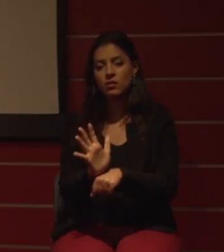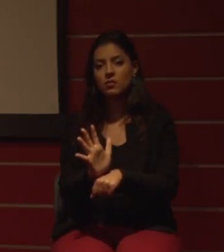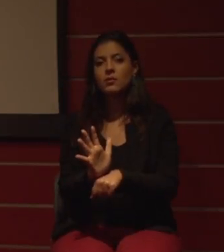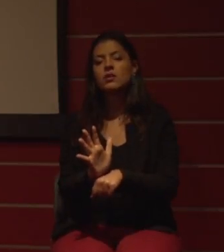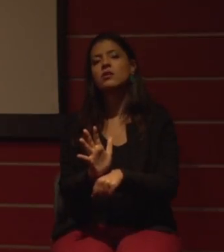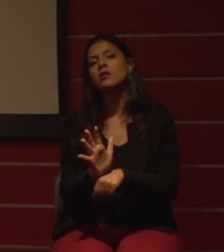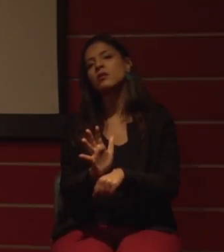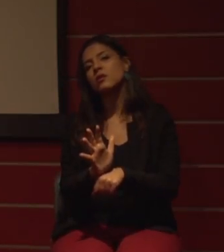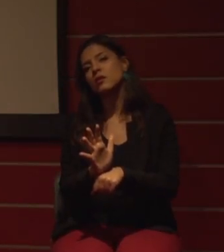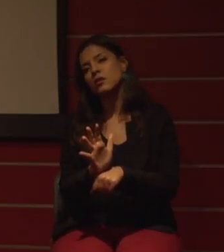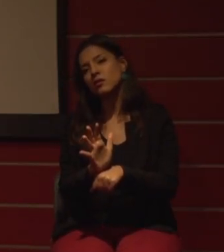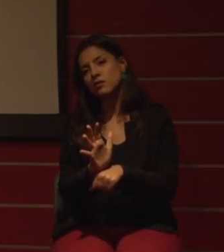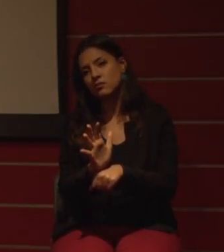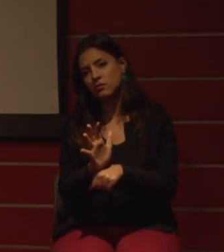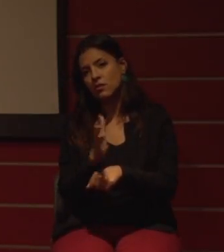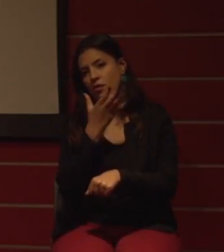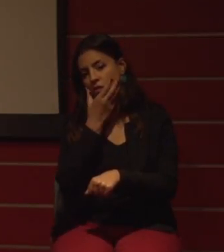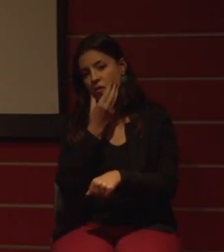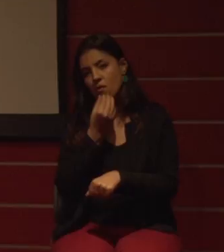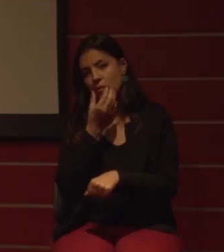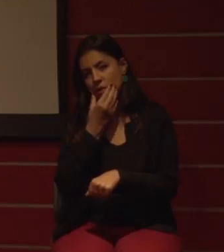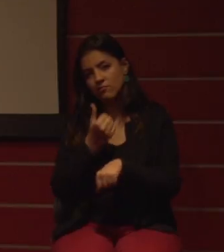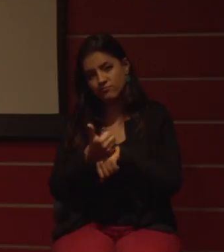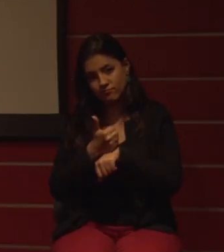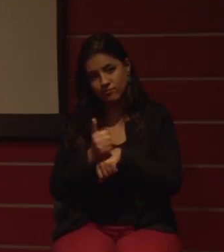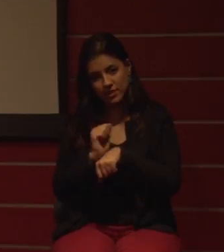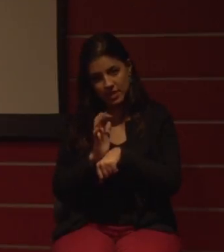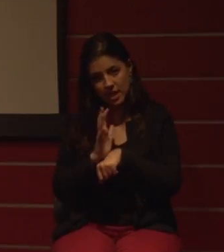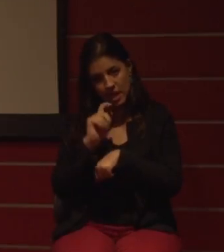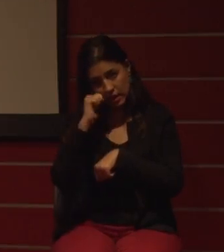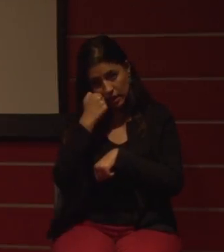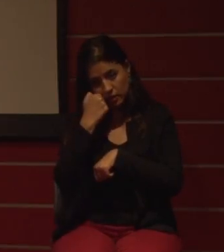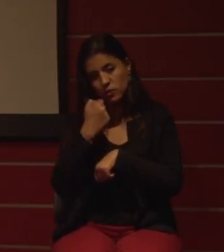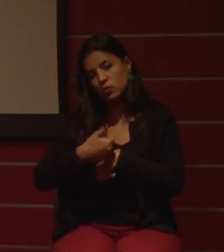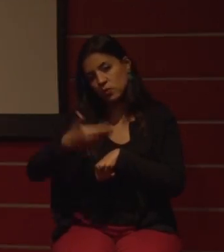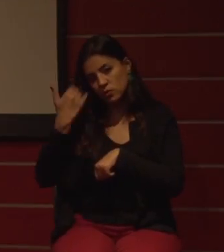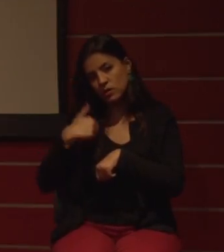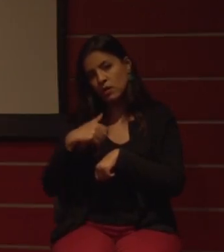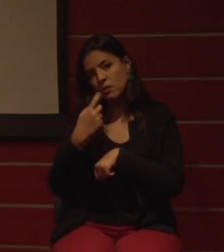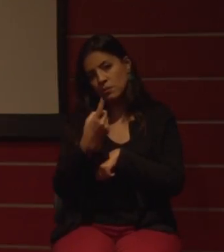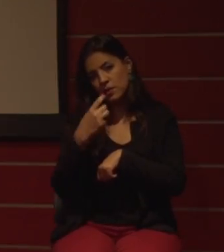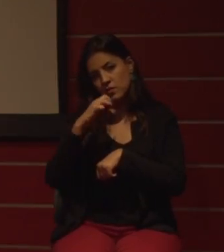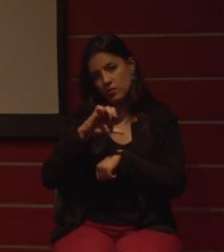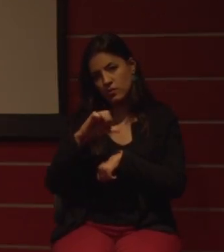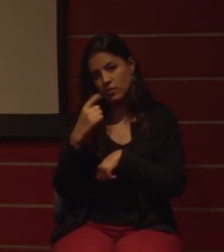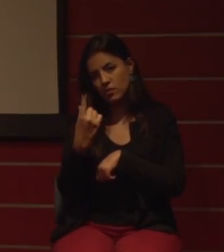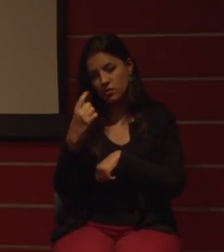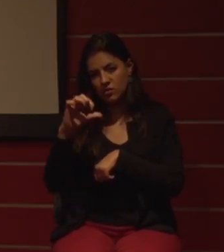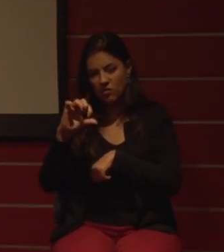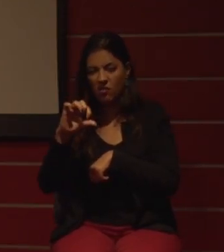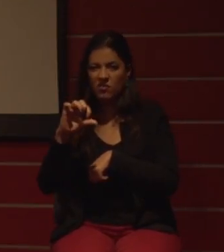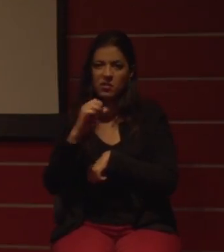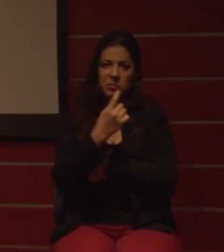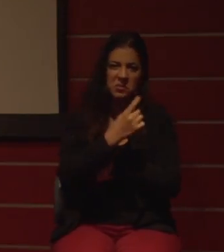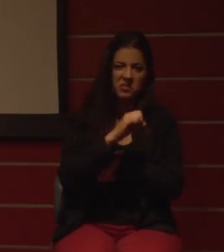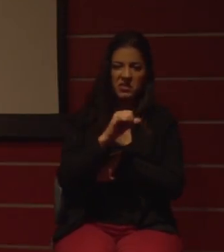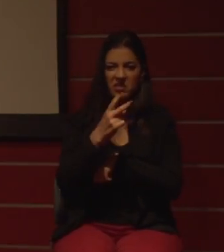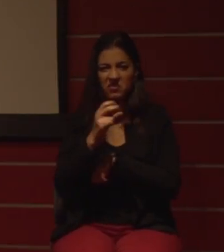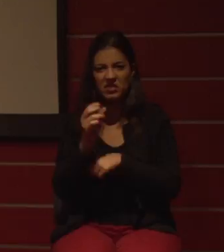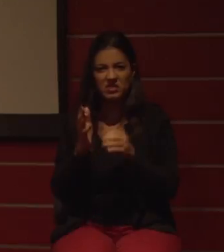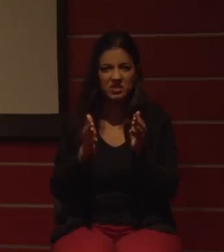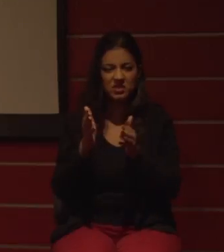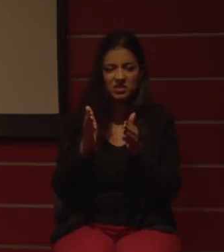feito por um cineasta negro nos Estados Unidos né em 1919 1920 né e um